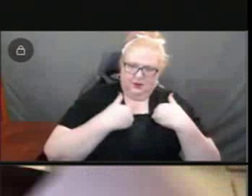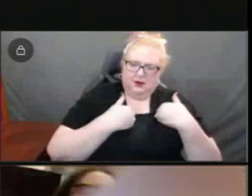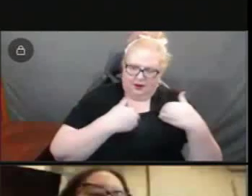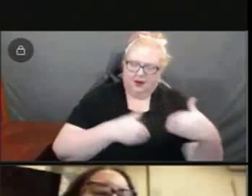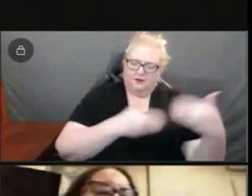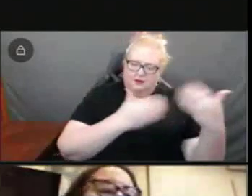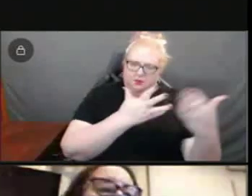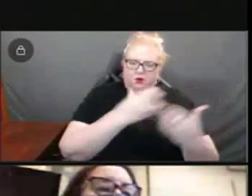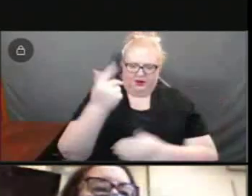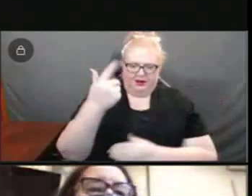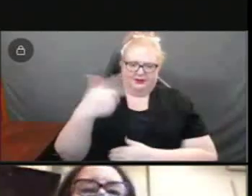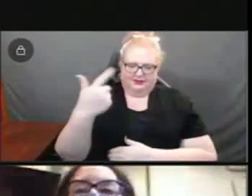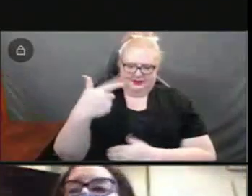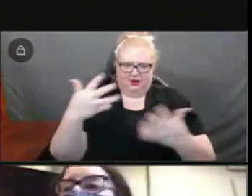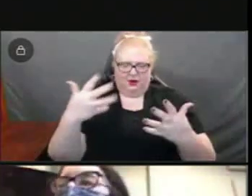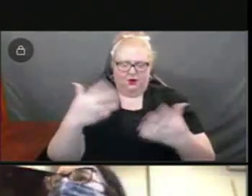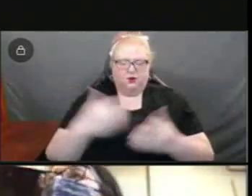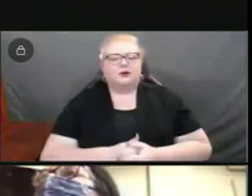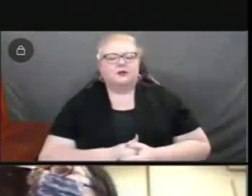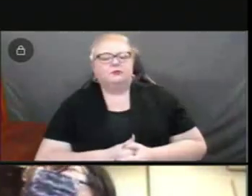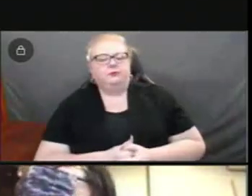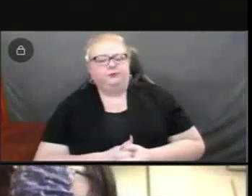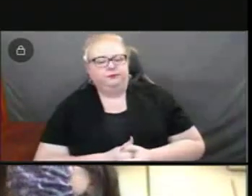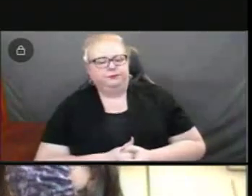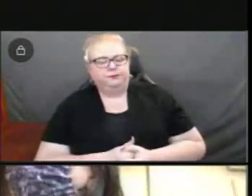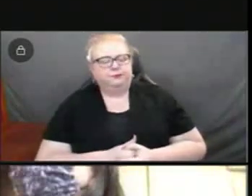floor. There are